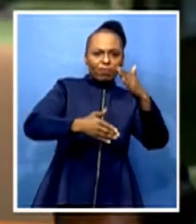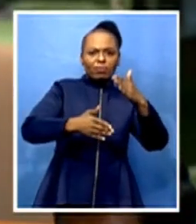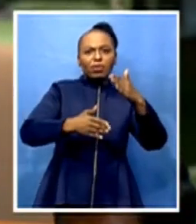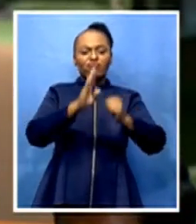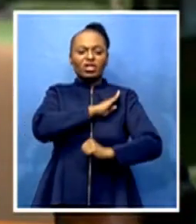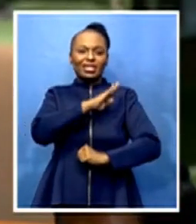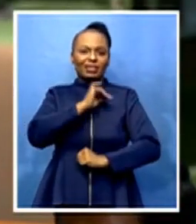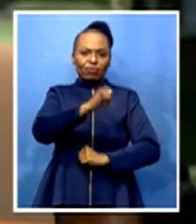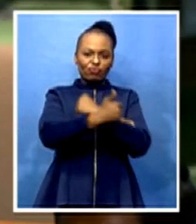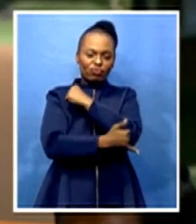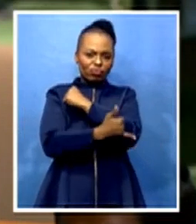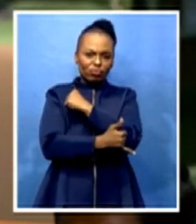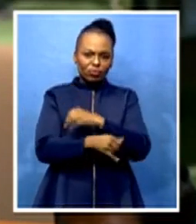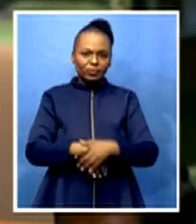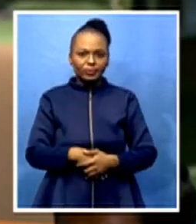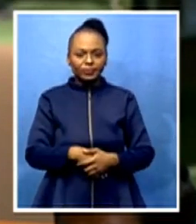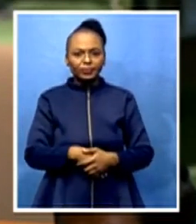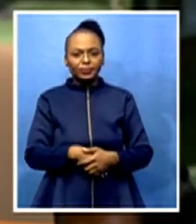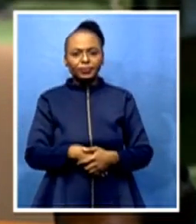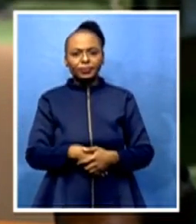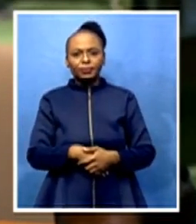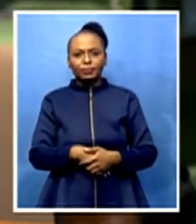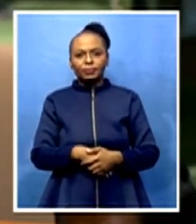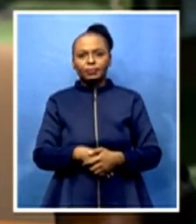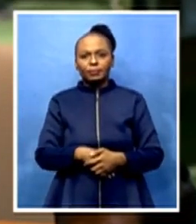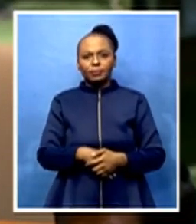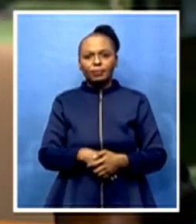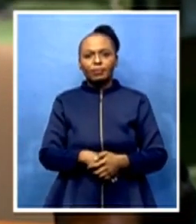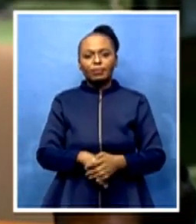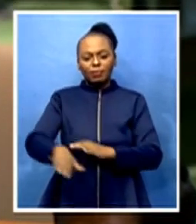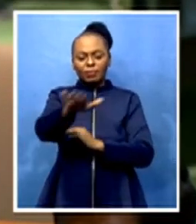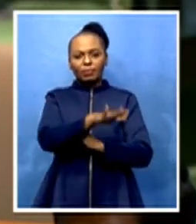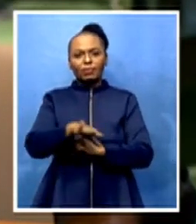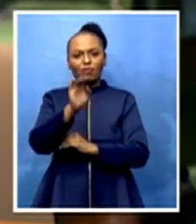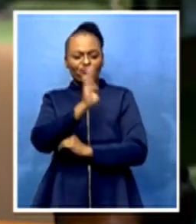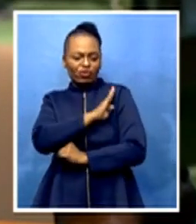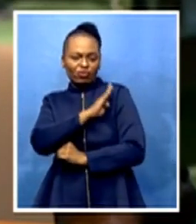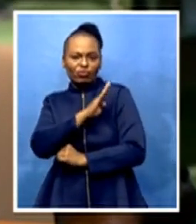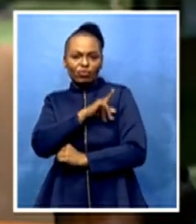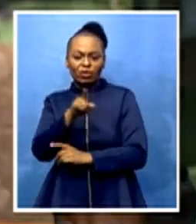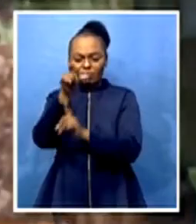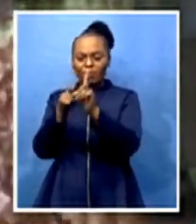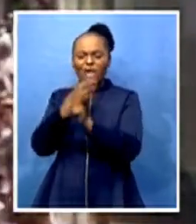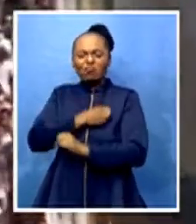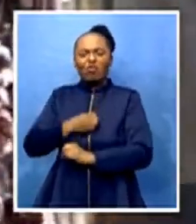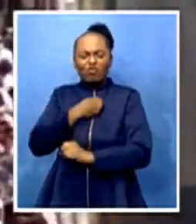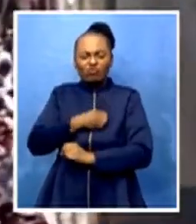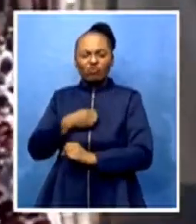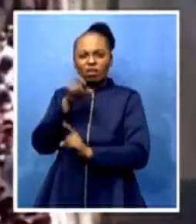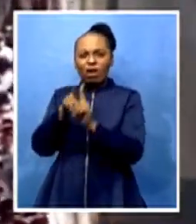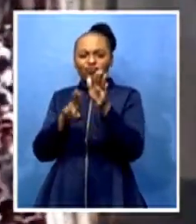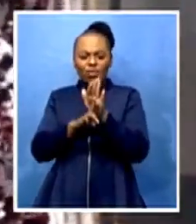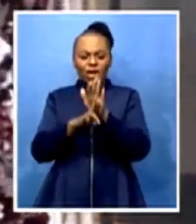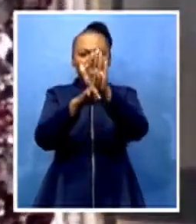In our fight against the military regime, An emotional Myanmar ambassador who continues to represent the elected civilian government led by